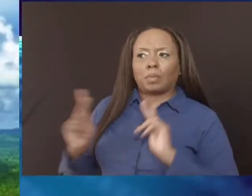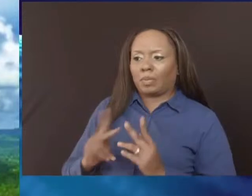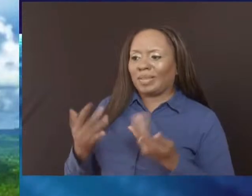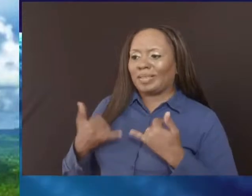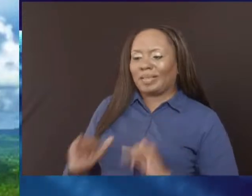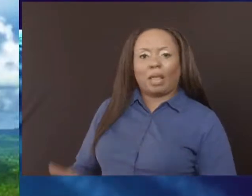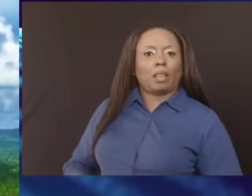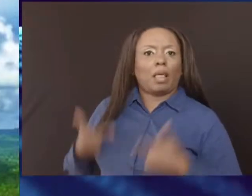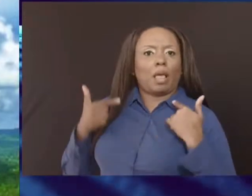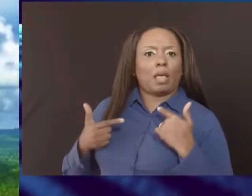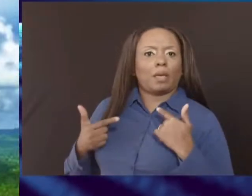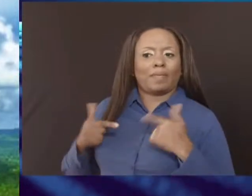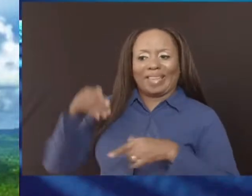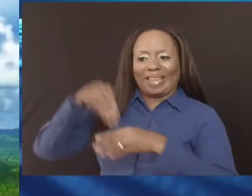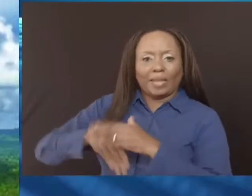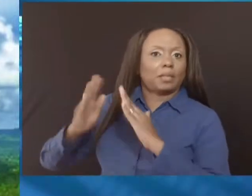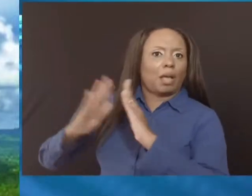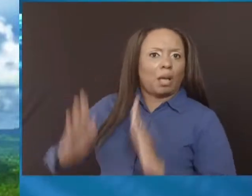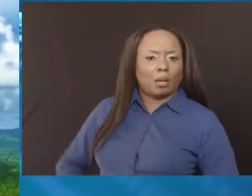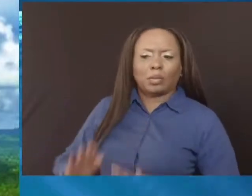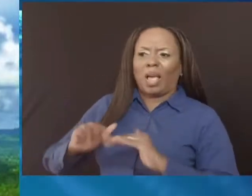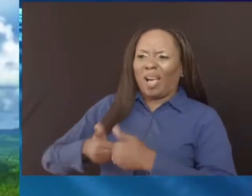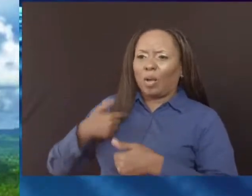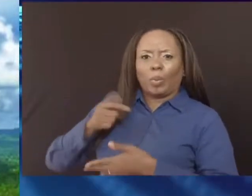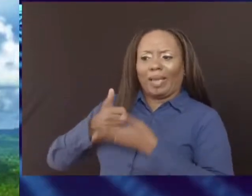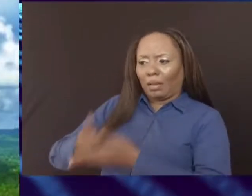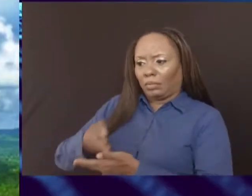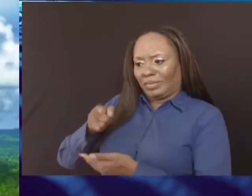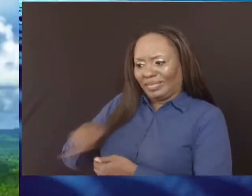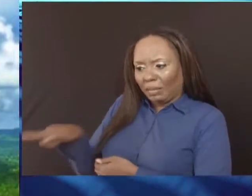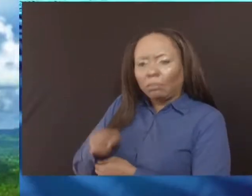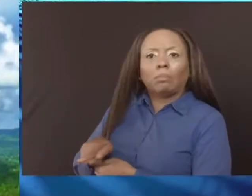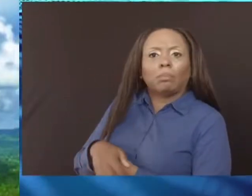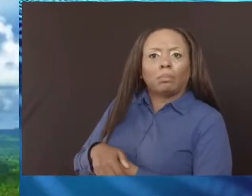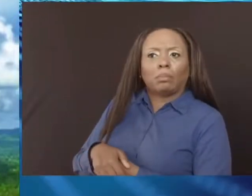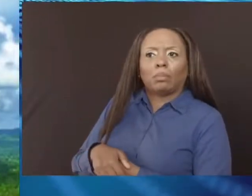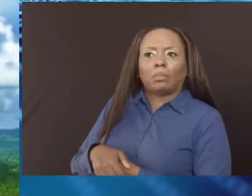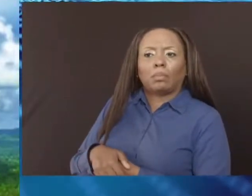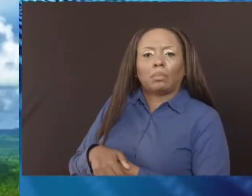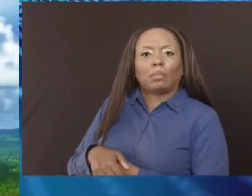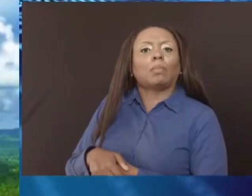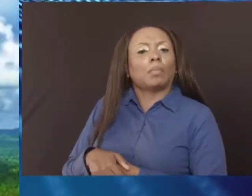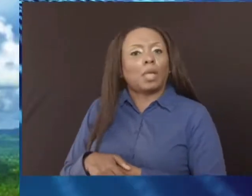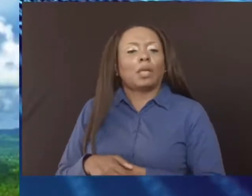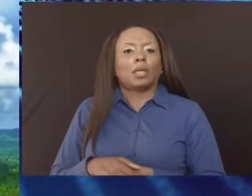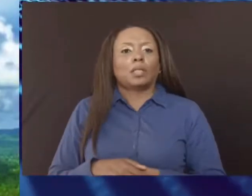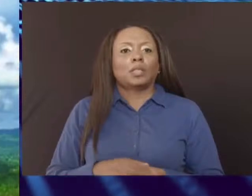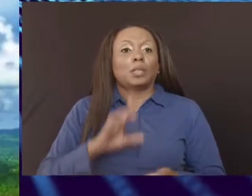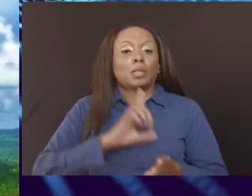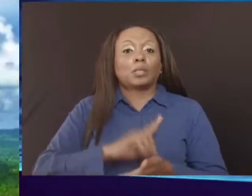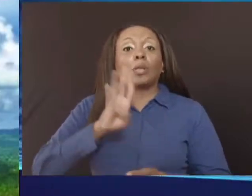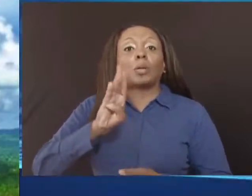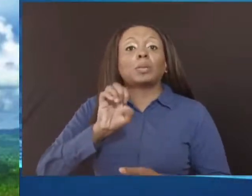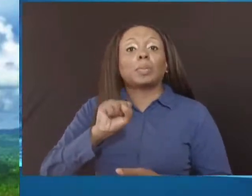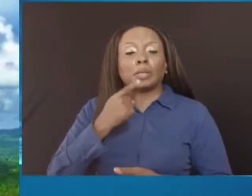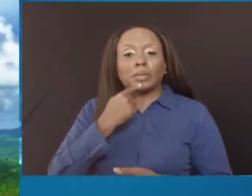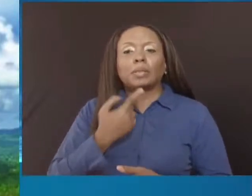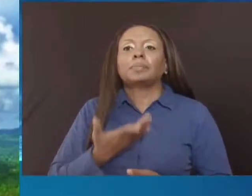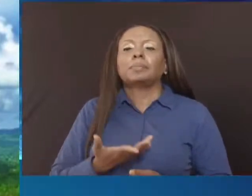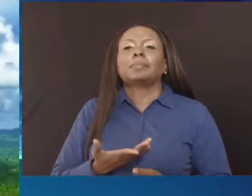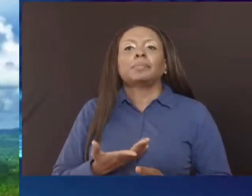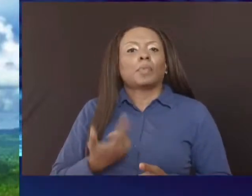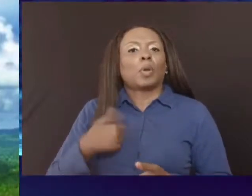within that home and how we help them afterwards. So as Dr. Best would have stated, we do swab those